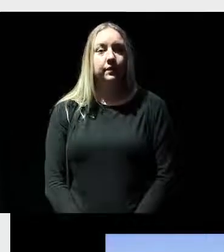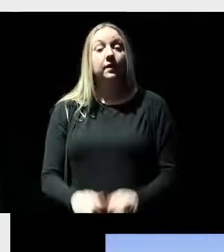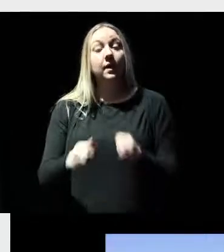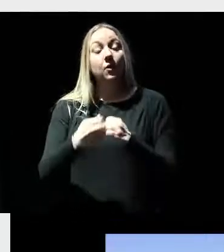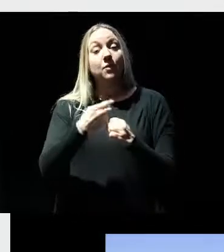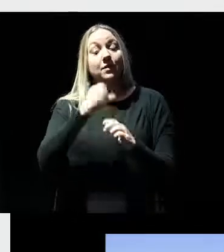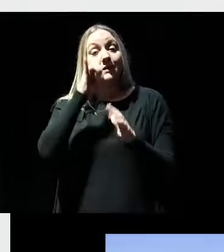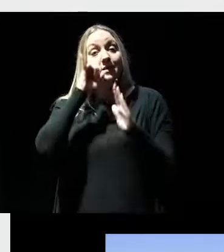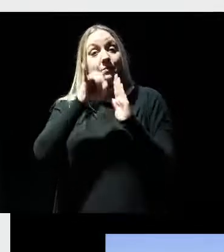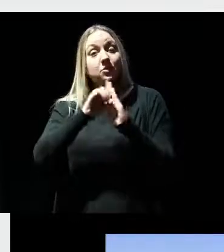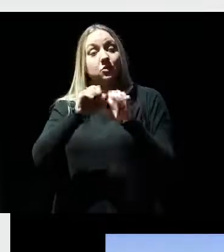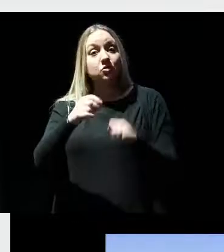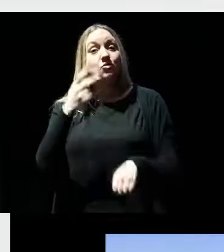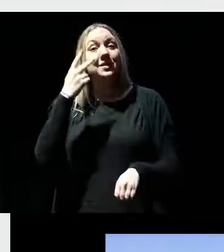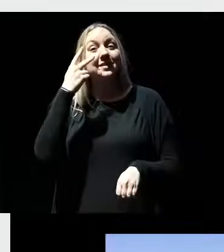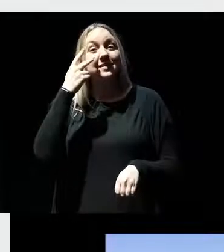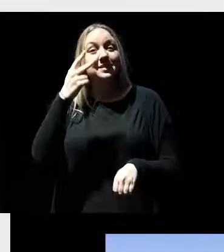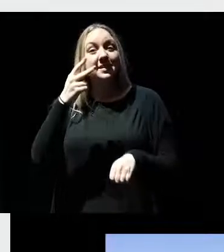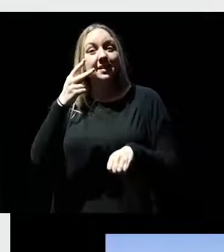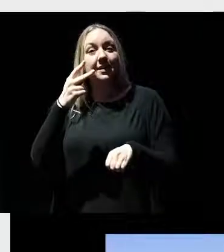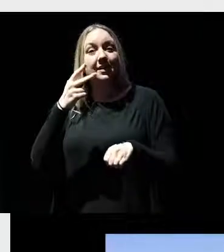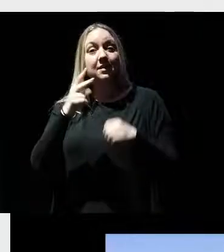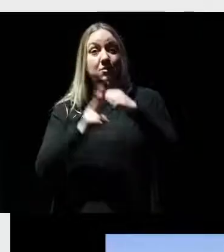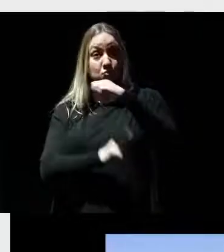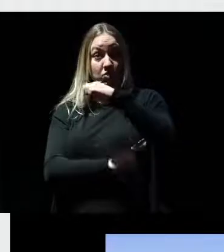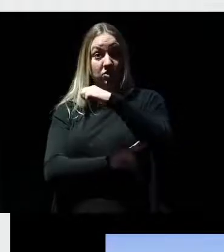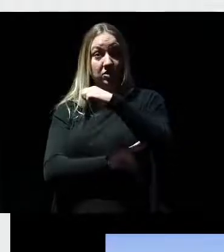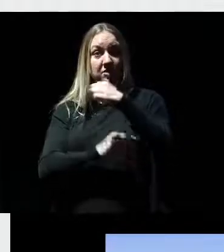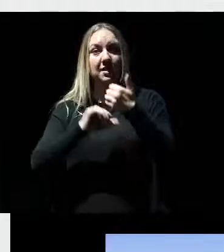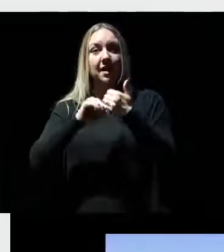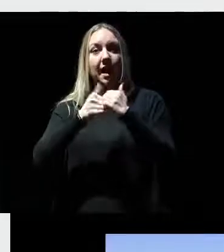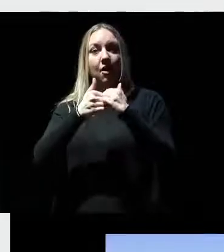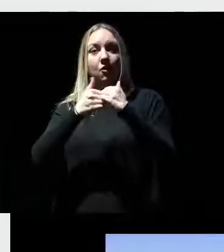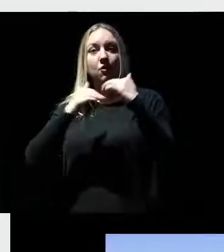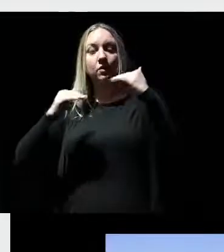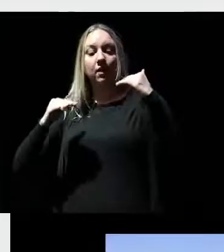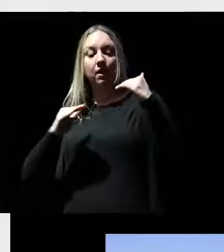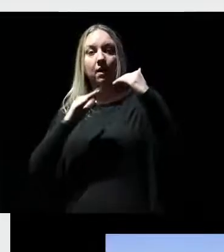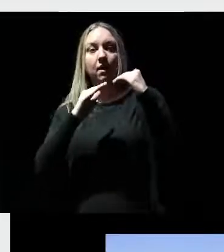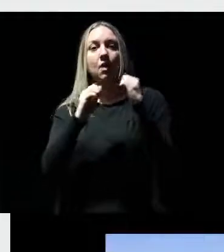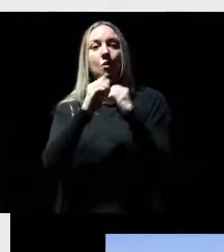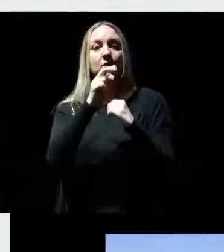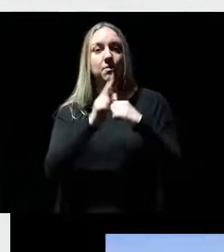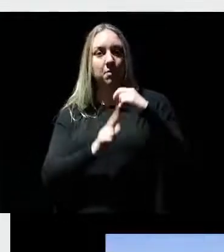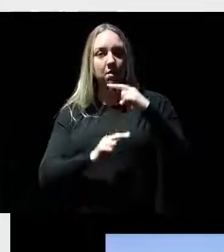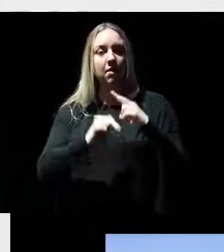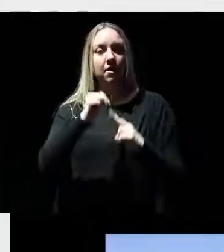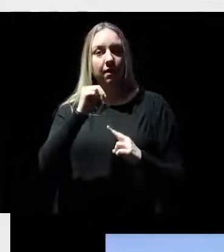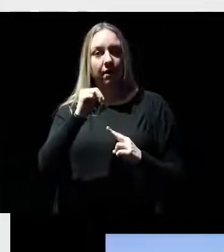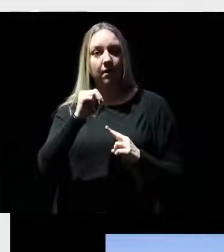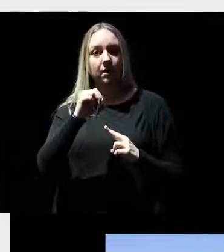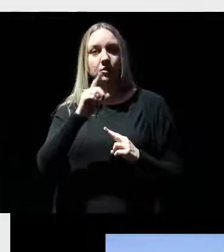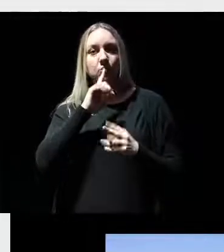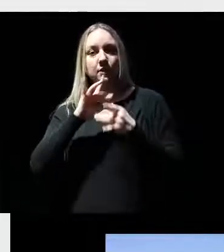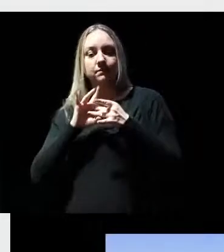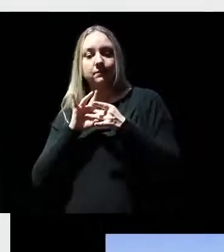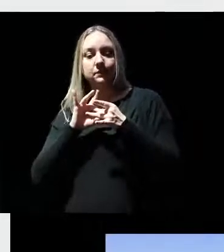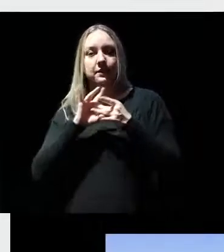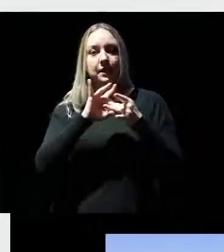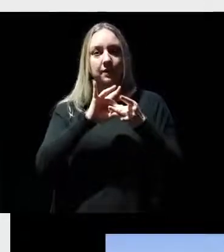the landscape bridges as they come up to the buildings, so that they're tethered to the